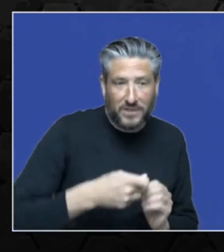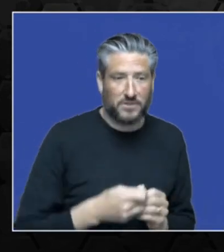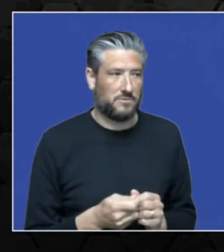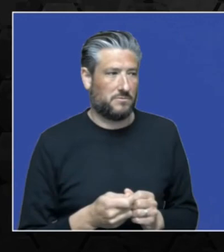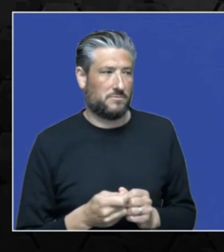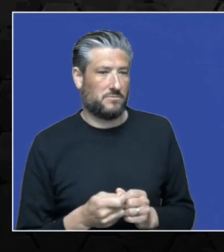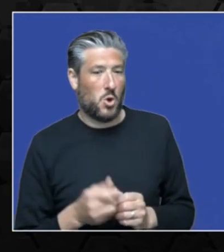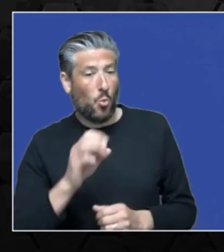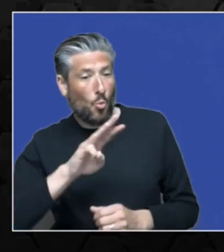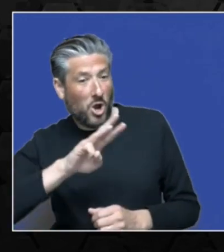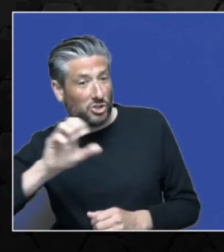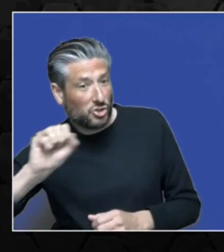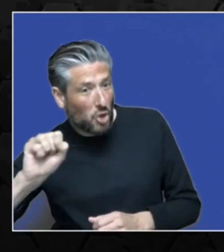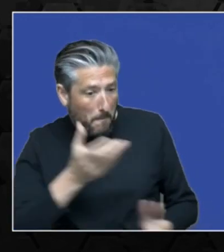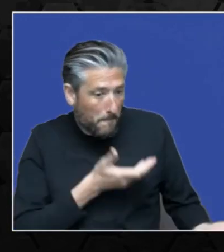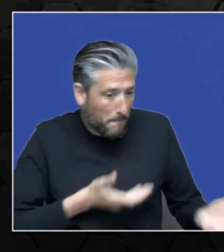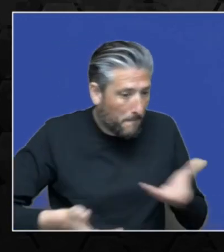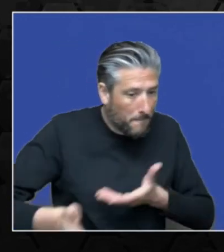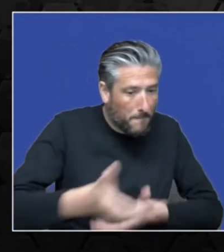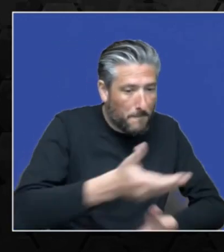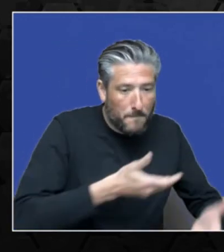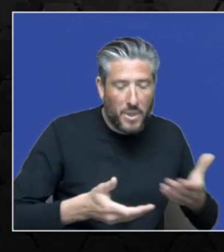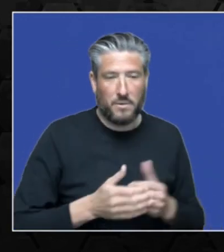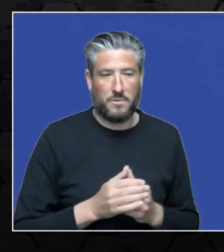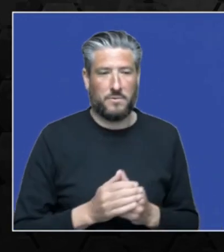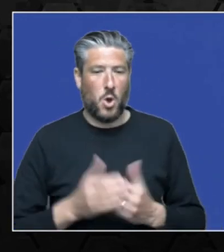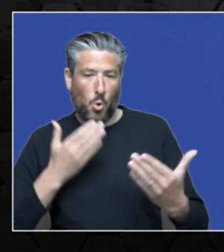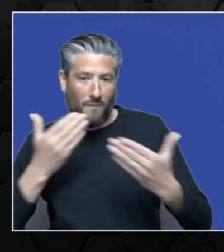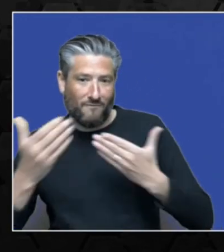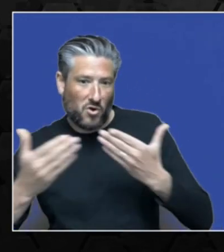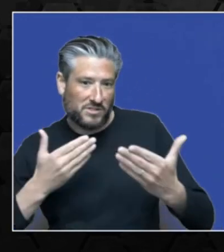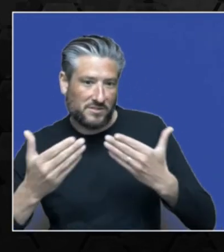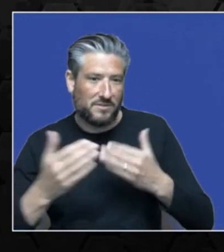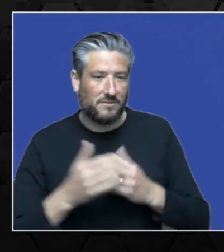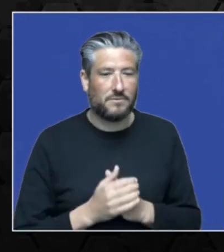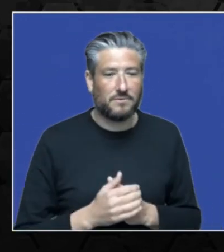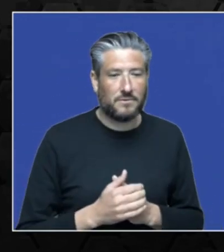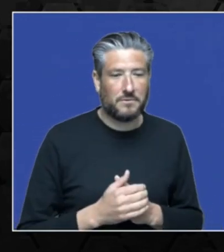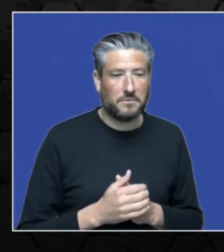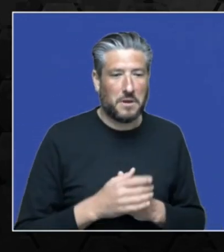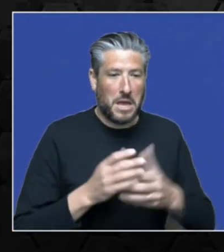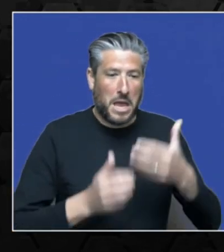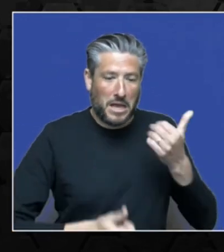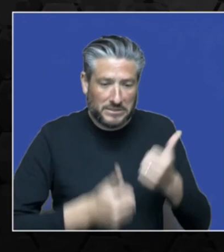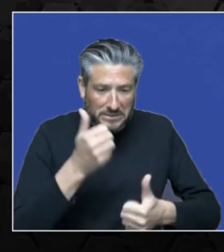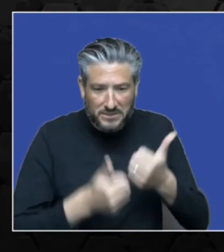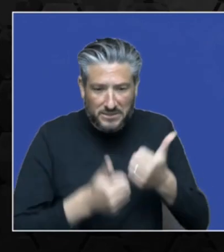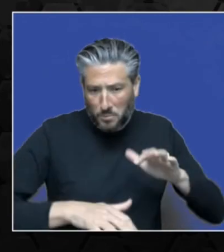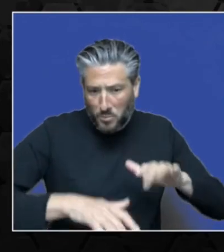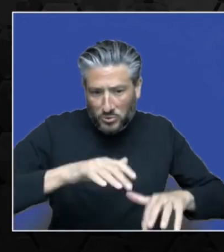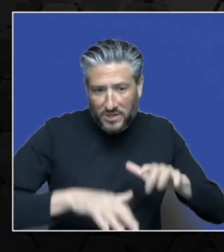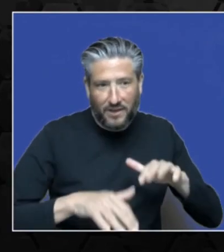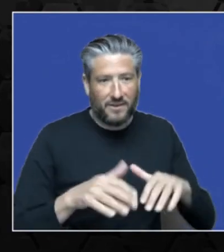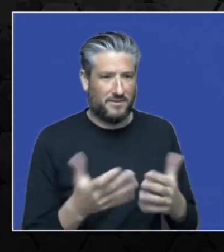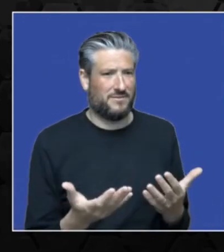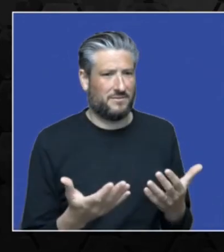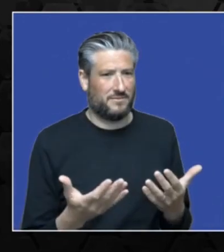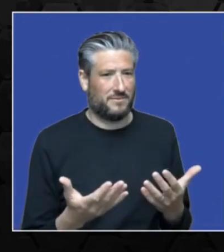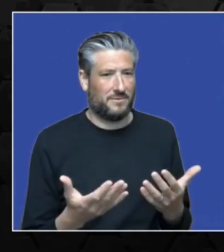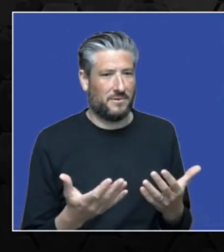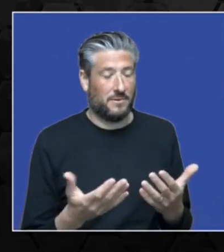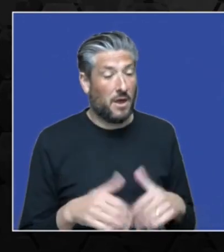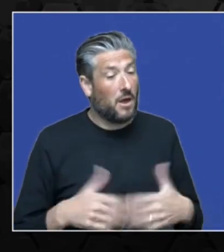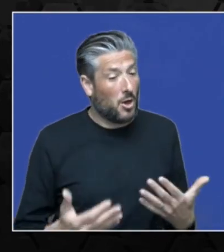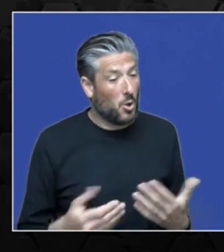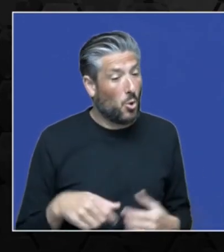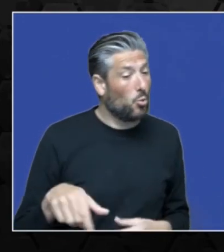to hackathons, contributing to open source. So when you are going if you're a fresher, you're going for a job, then they're